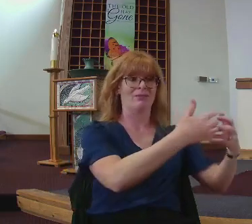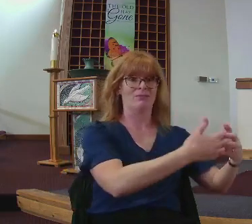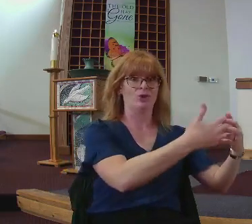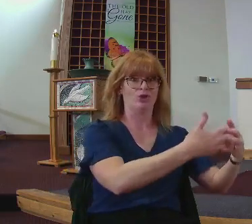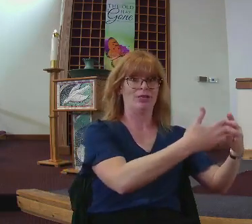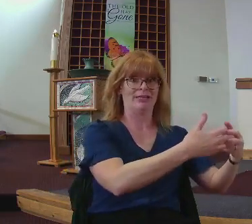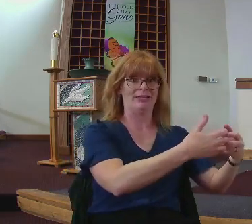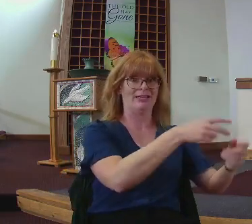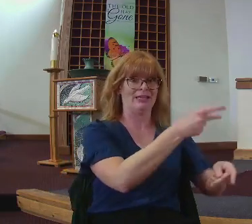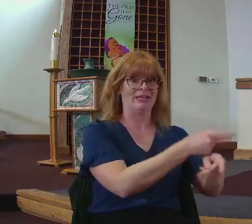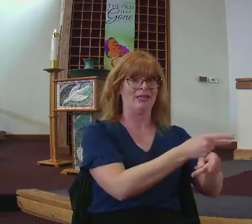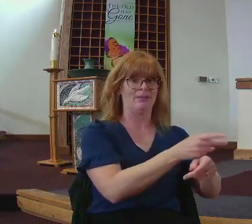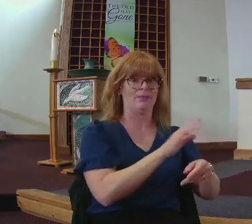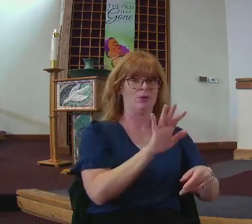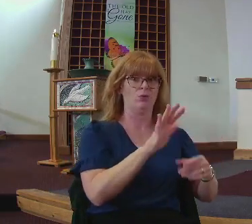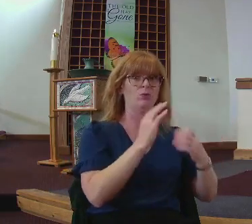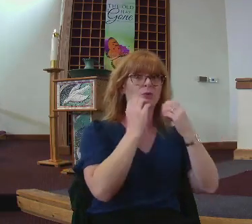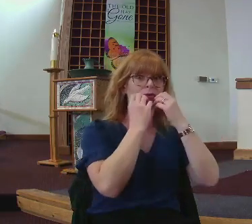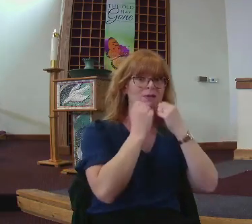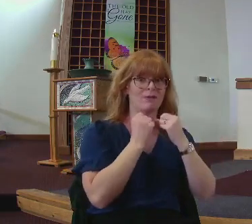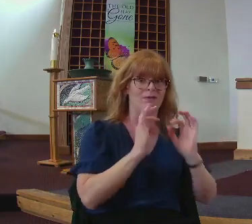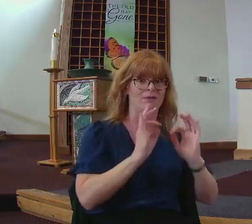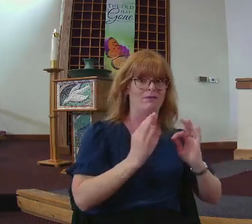your loved one alive